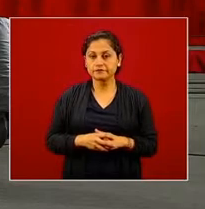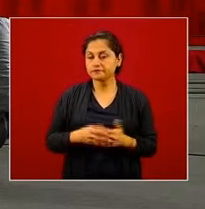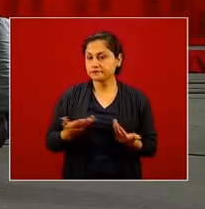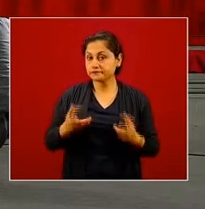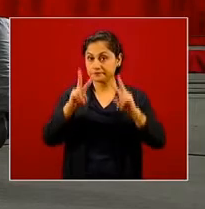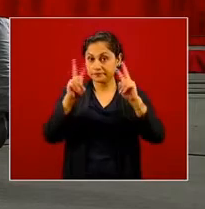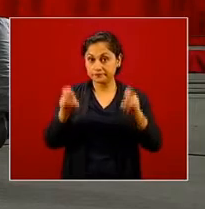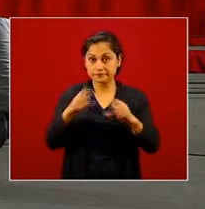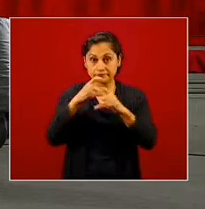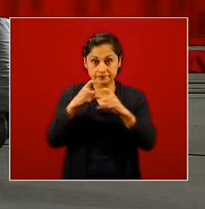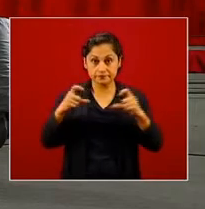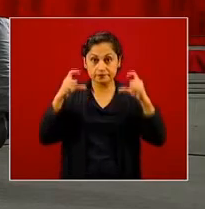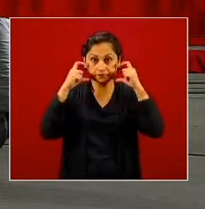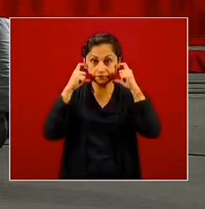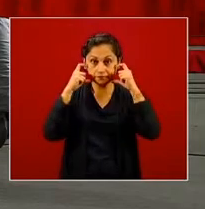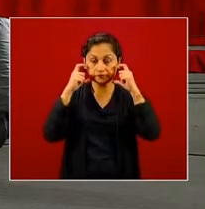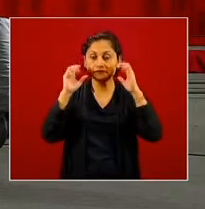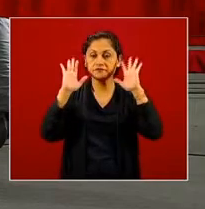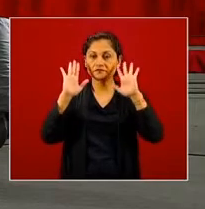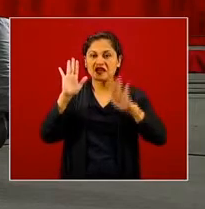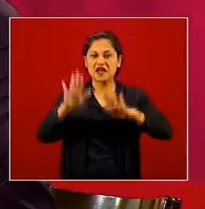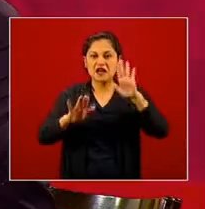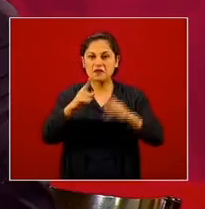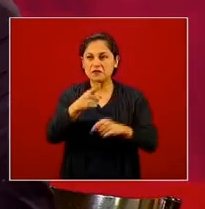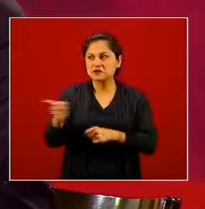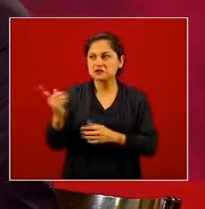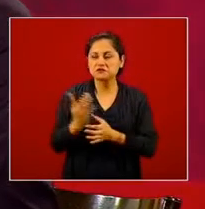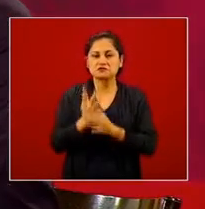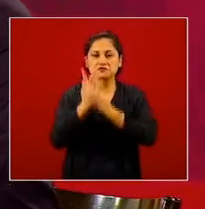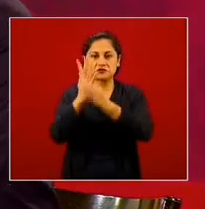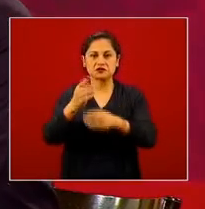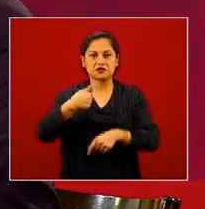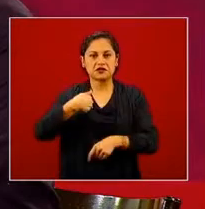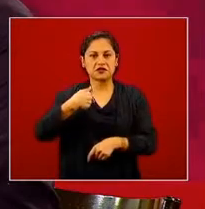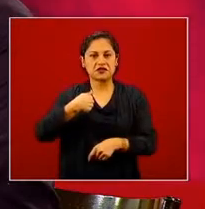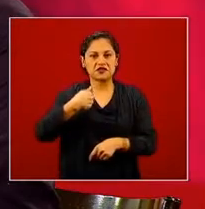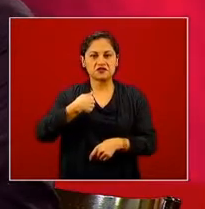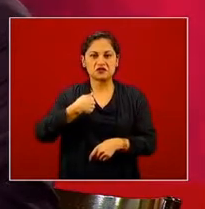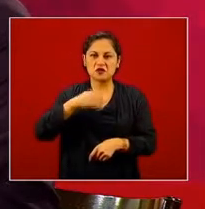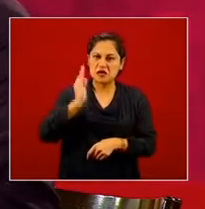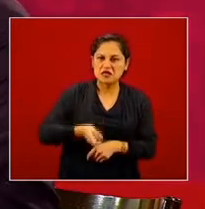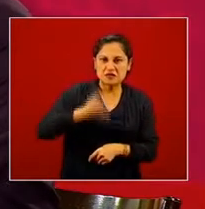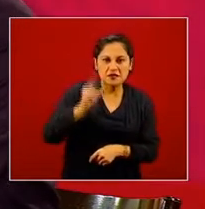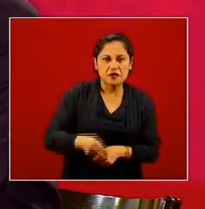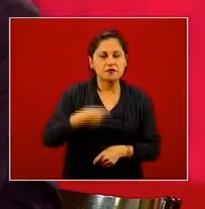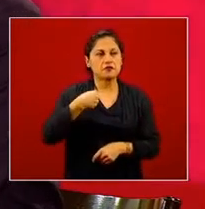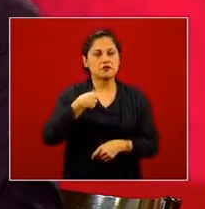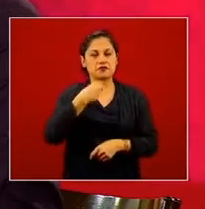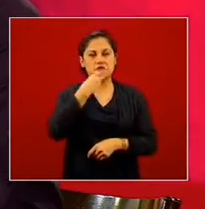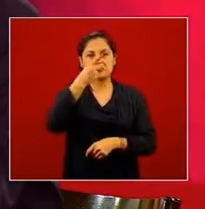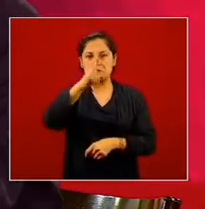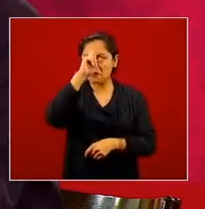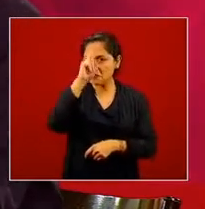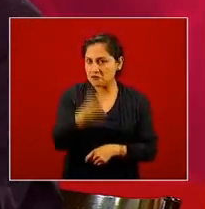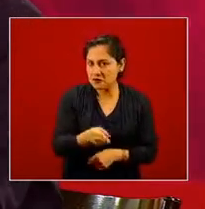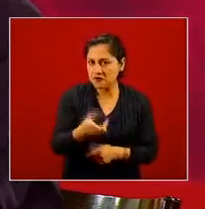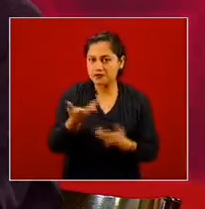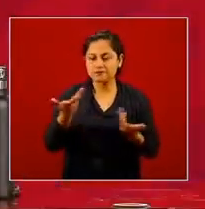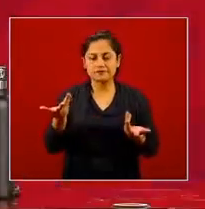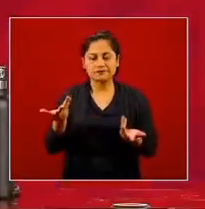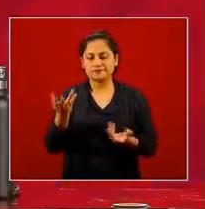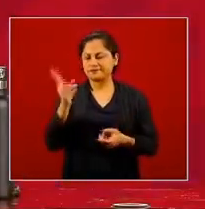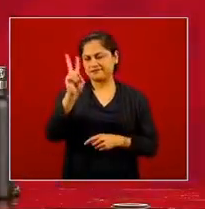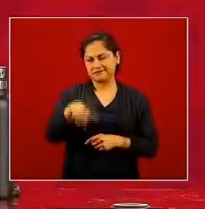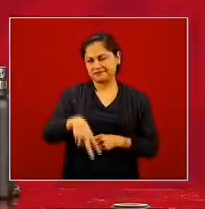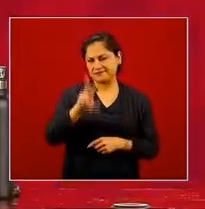my respects to these people. And with regards to this, with the mask, so at some point, people interpreted that I was